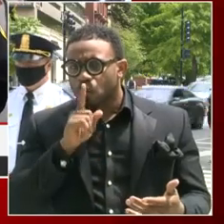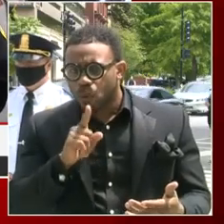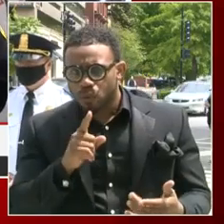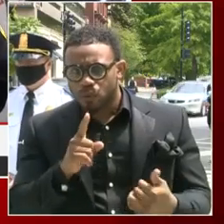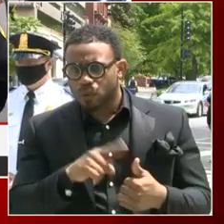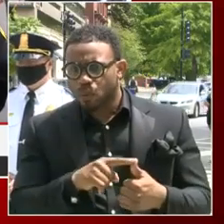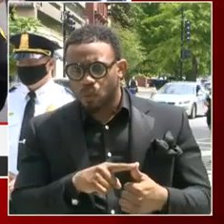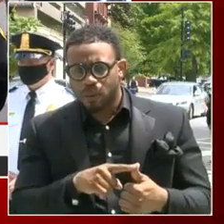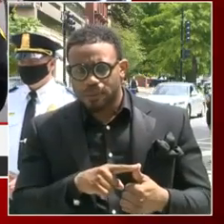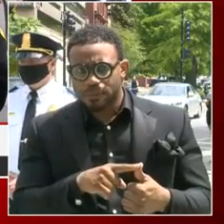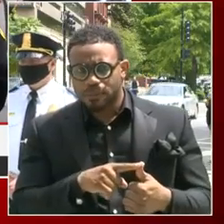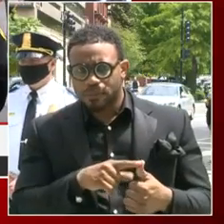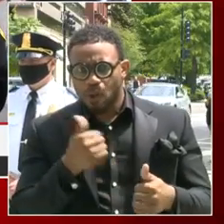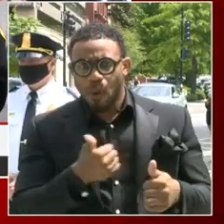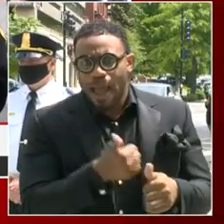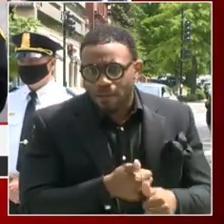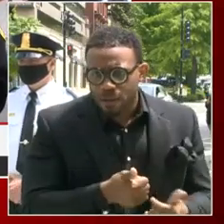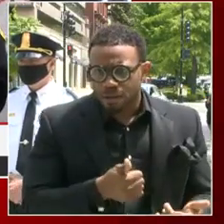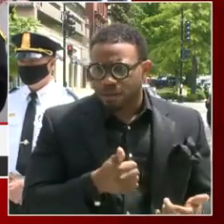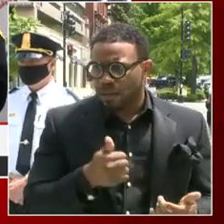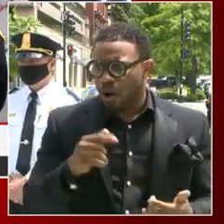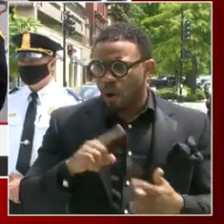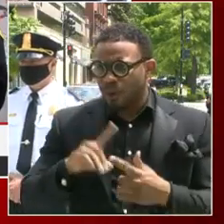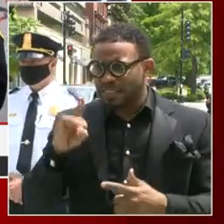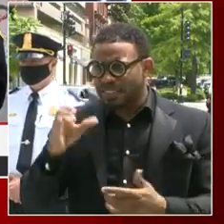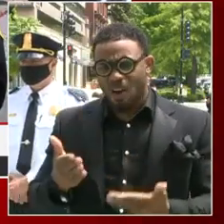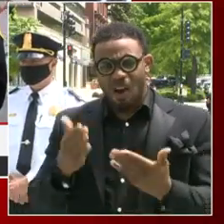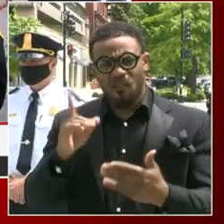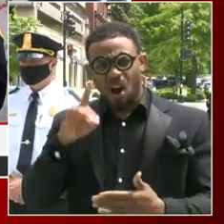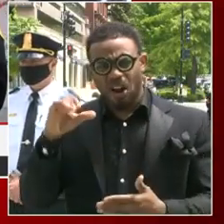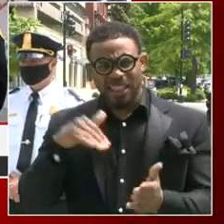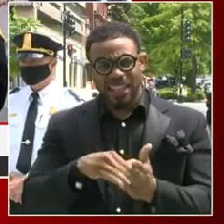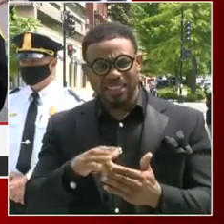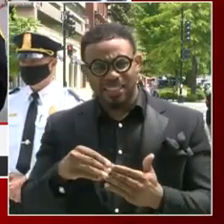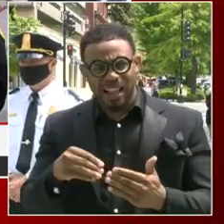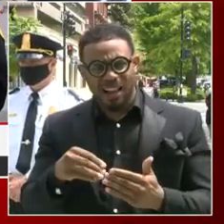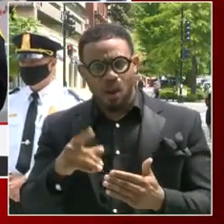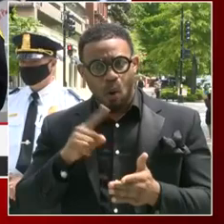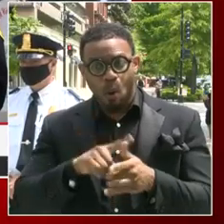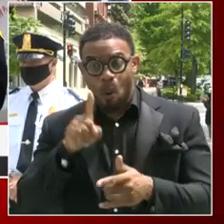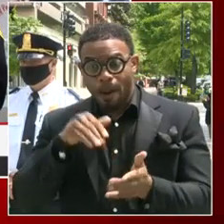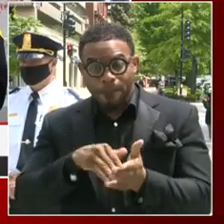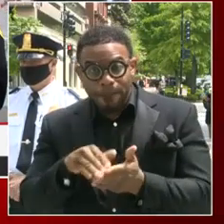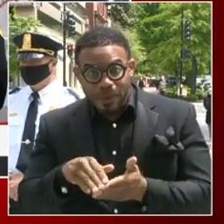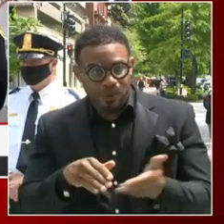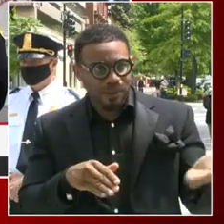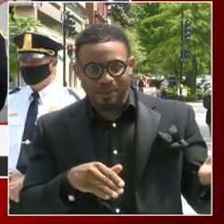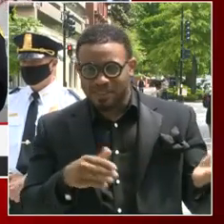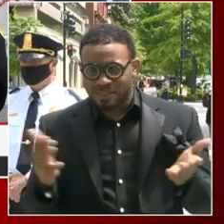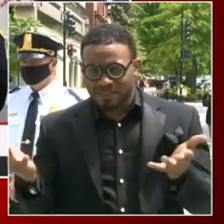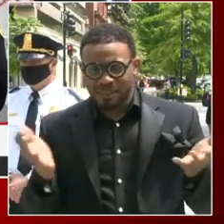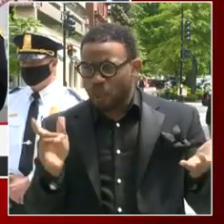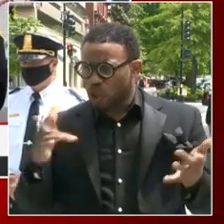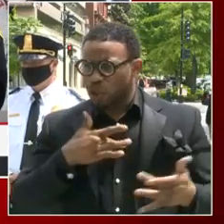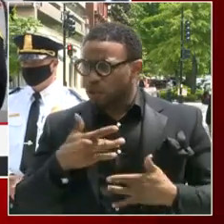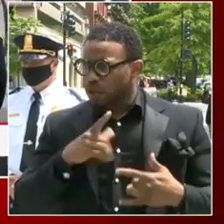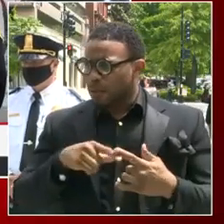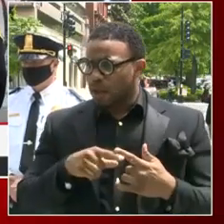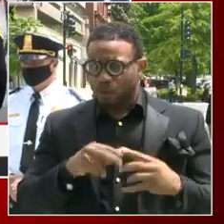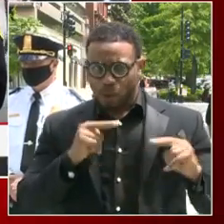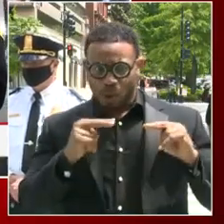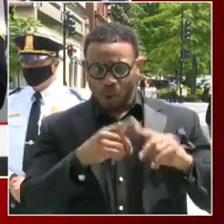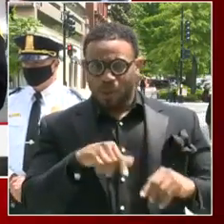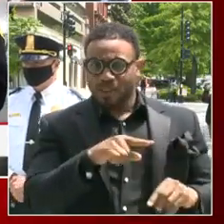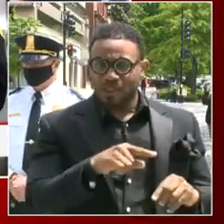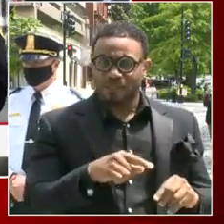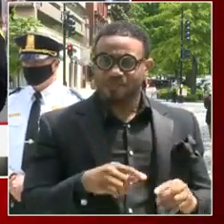one of DC offering $100,000, them wanting $4 million, and then your concern about what, you know, they've